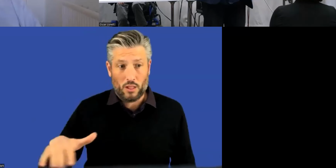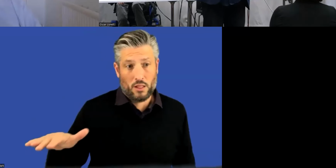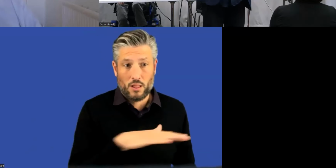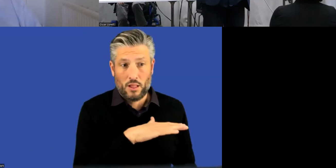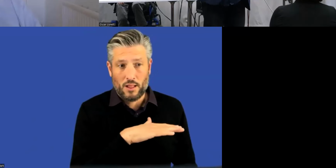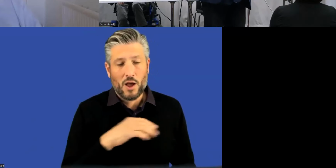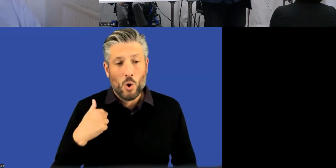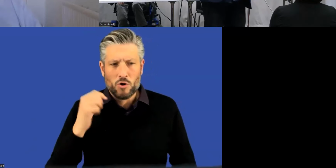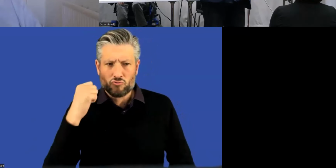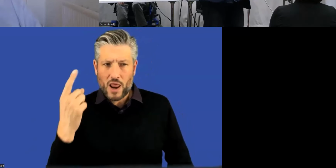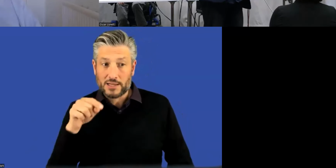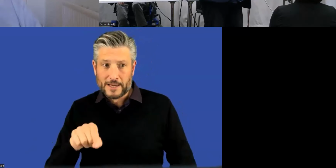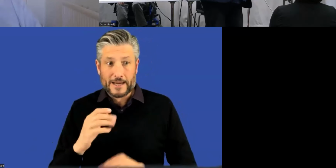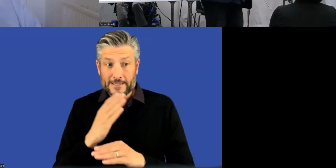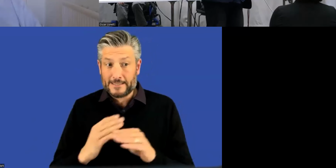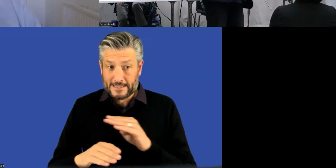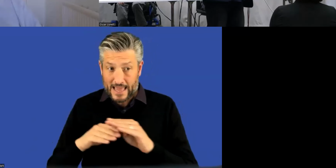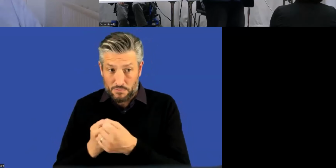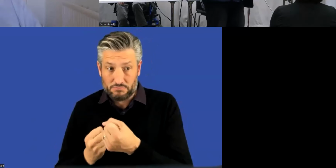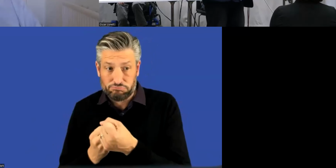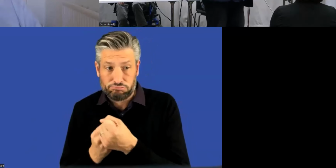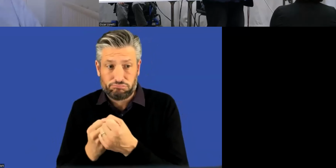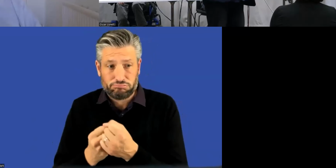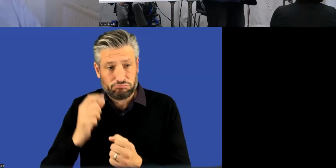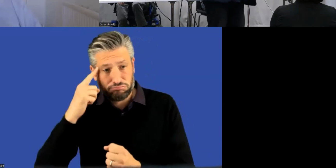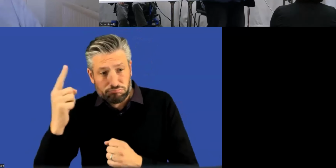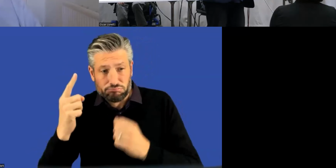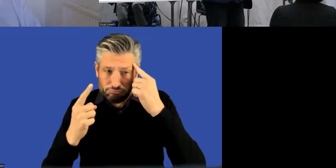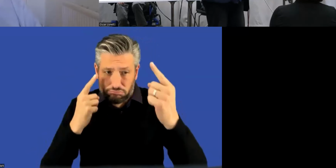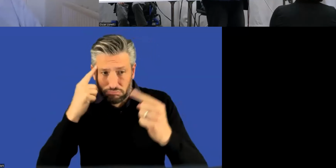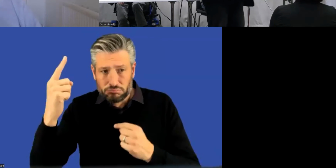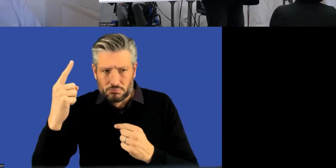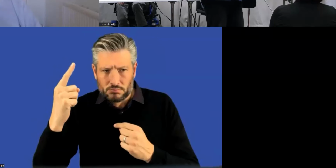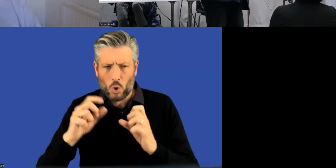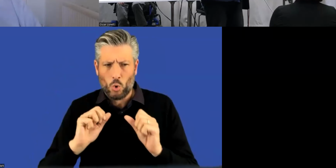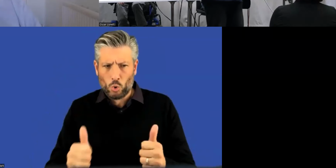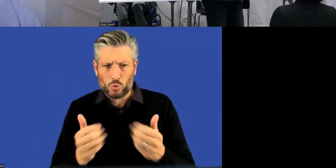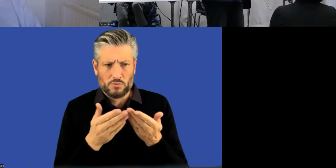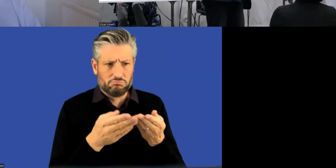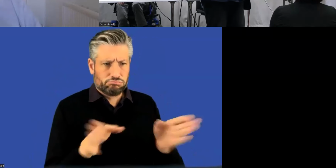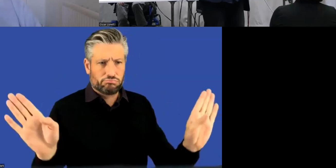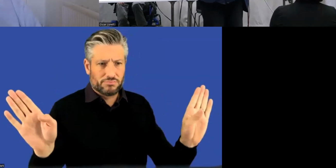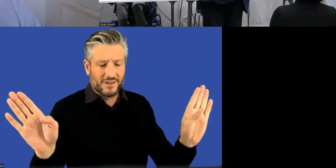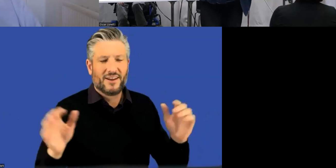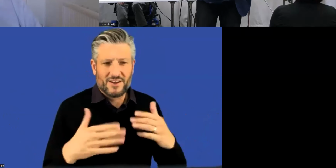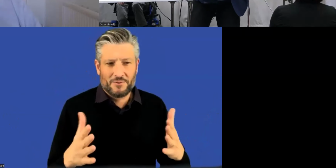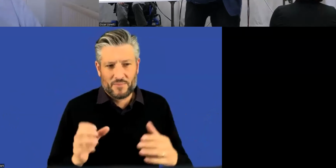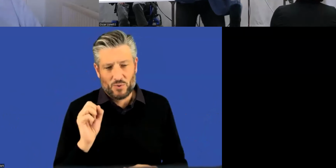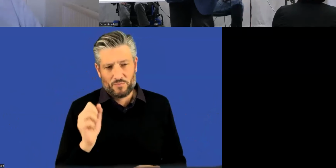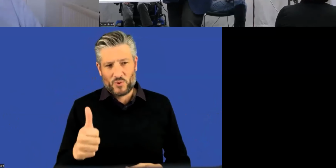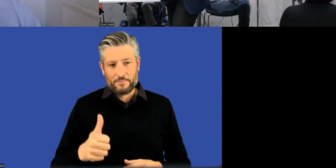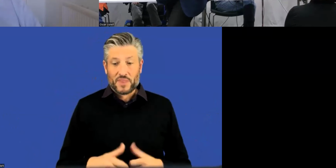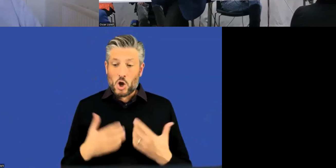for everybody. So that's why we're doing it. And our part that we're kind of running into today is to do